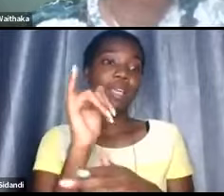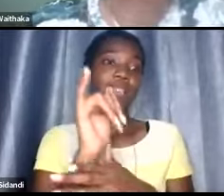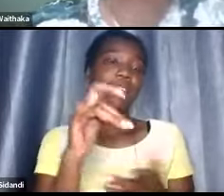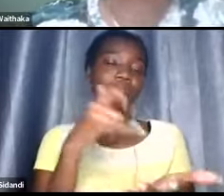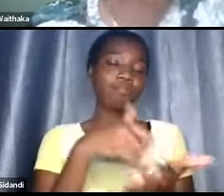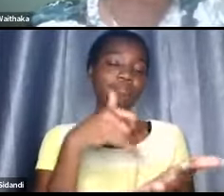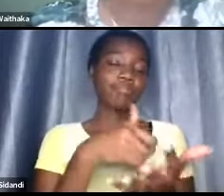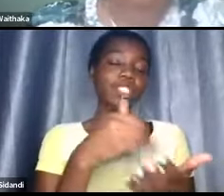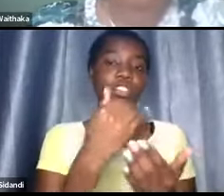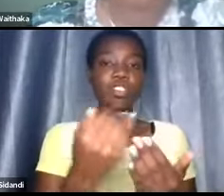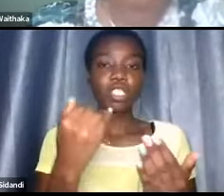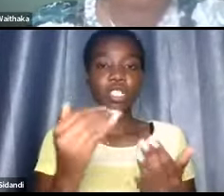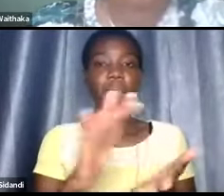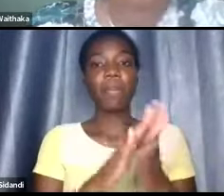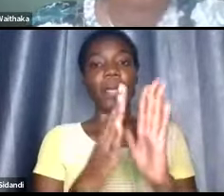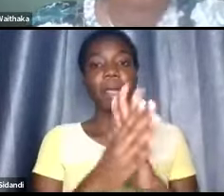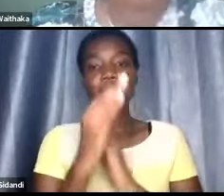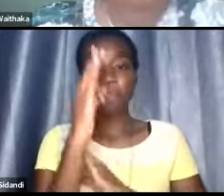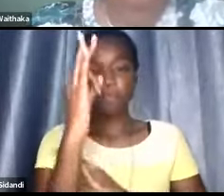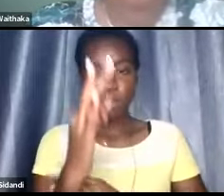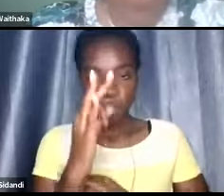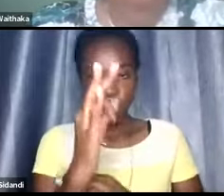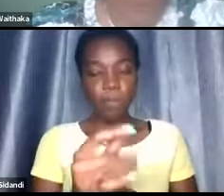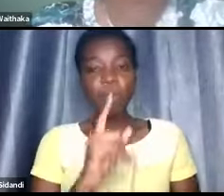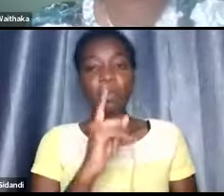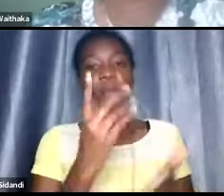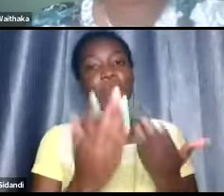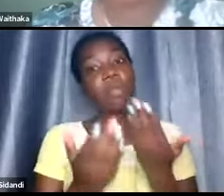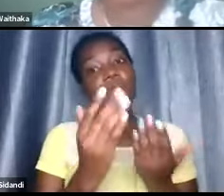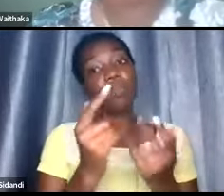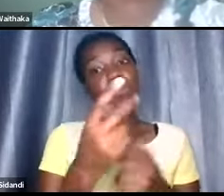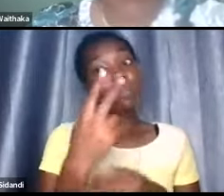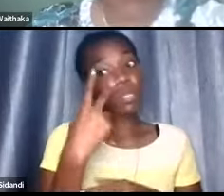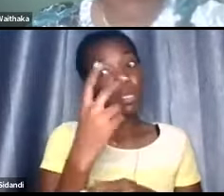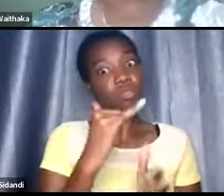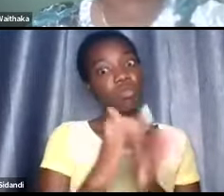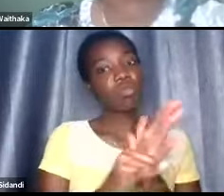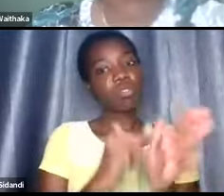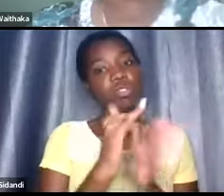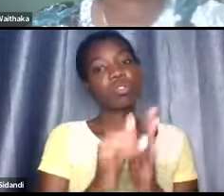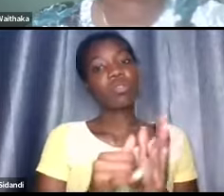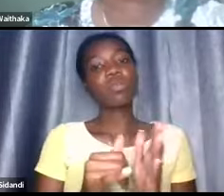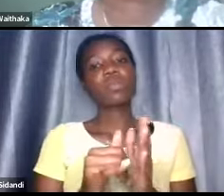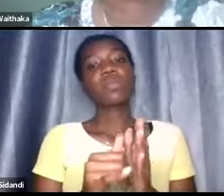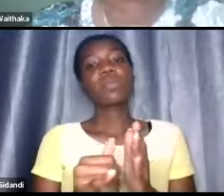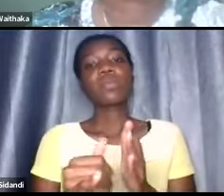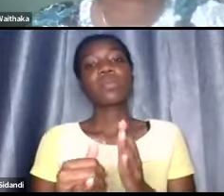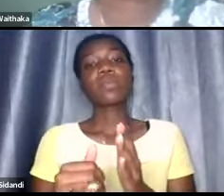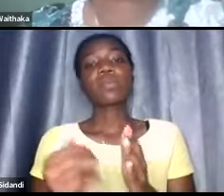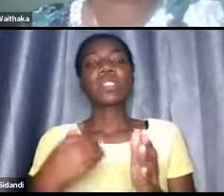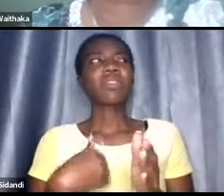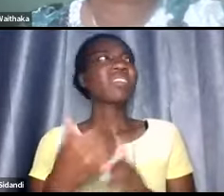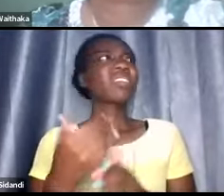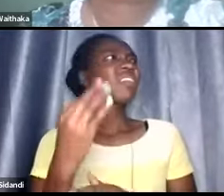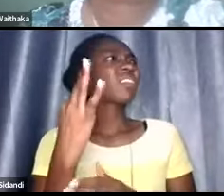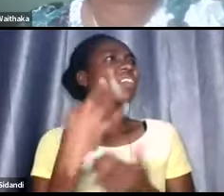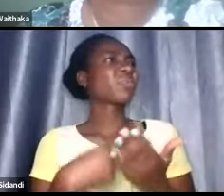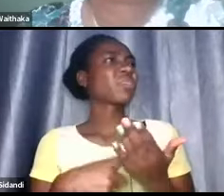become the future. So maybe you can check on our YouTube channel. There's childhood trauma. I think 3 weeks ago, we were